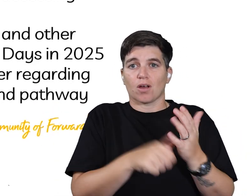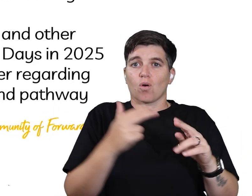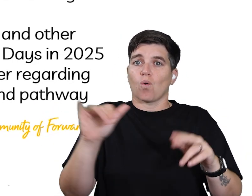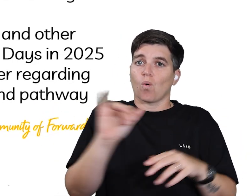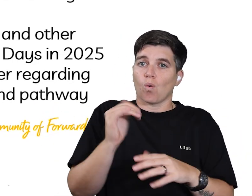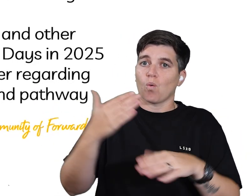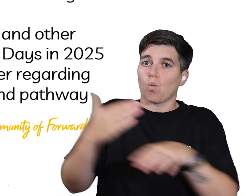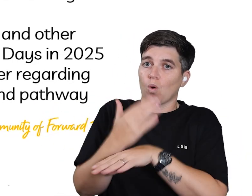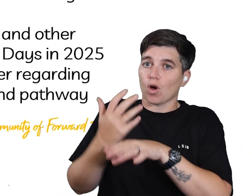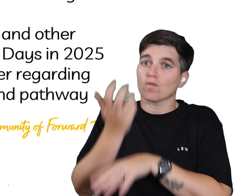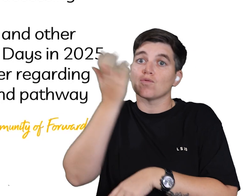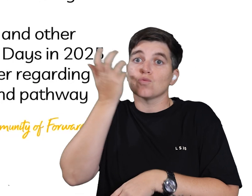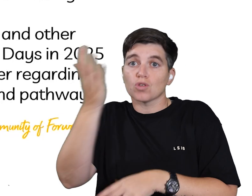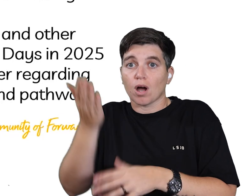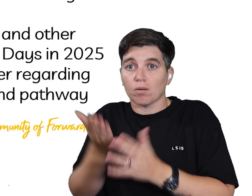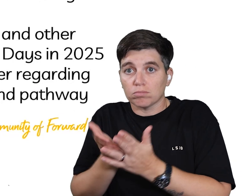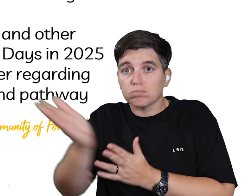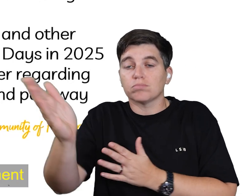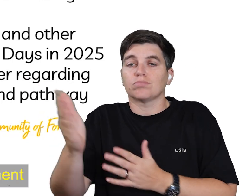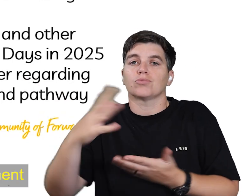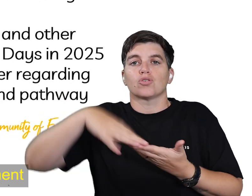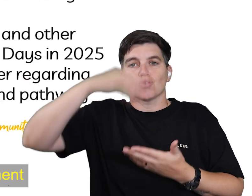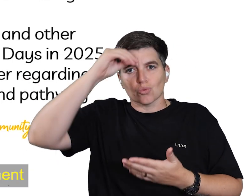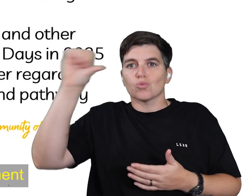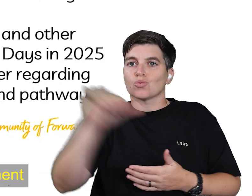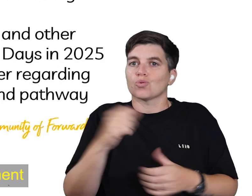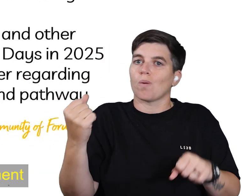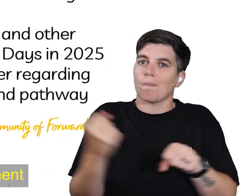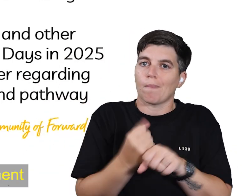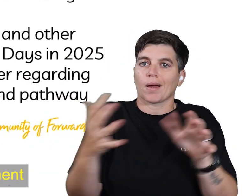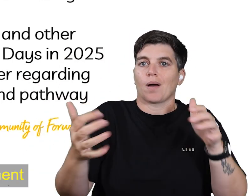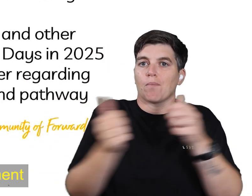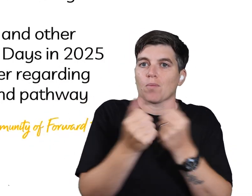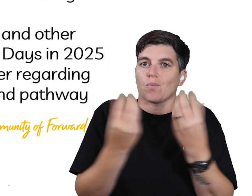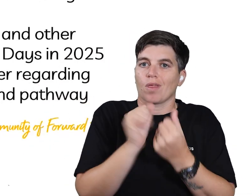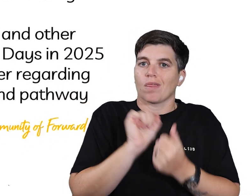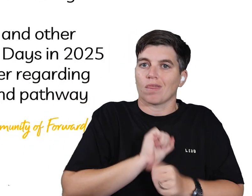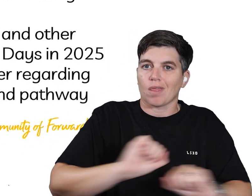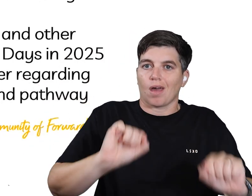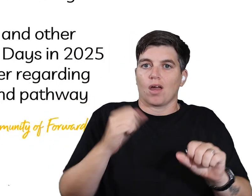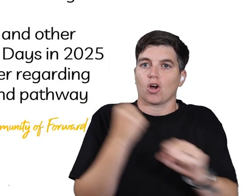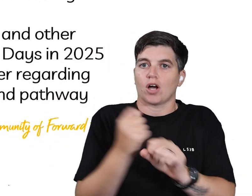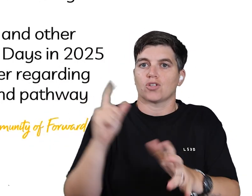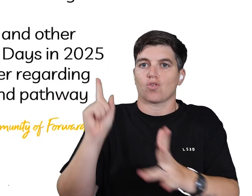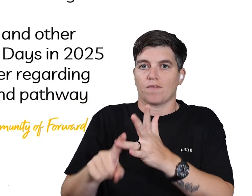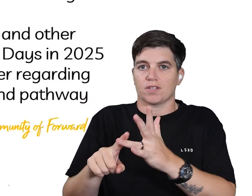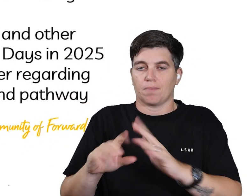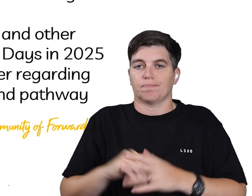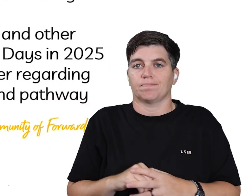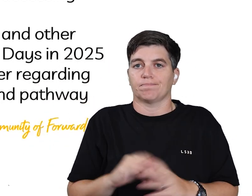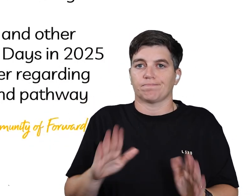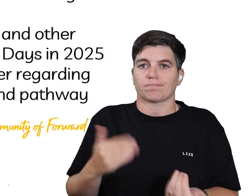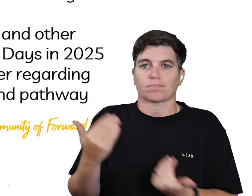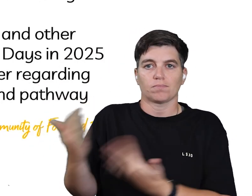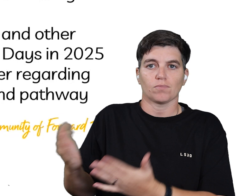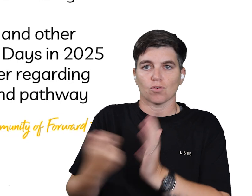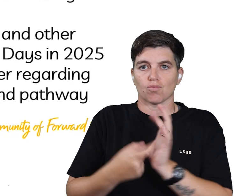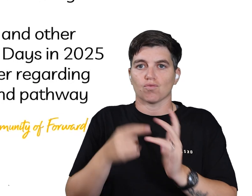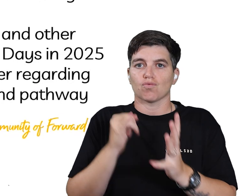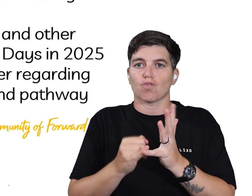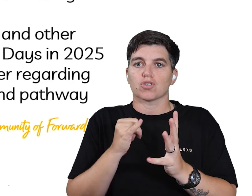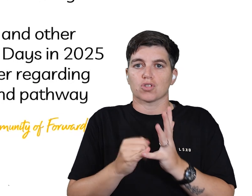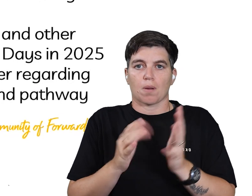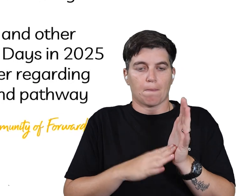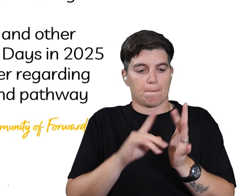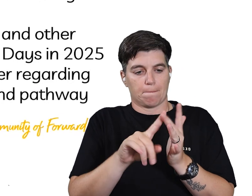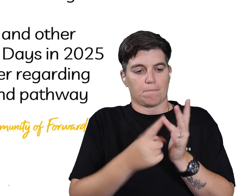university applications or career pathways, students are encouraged to make an appointment with the year level guidance officer. And I'm going to hand